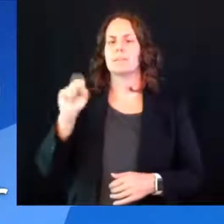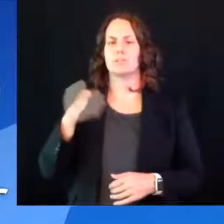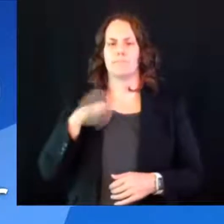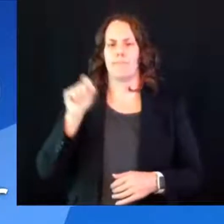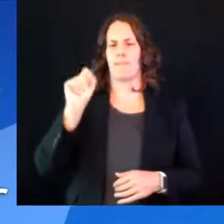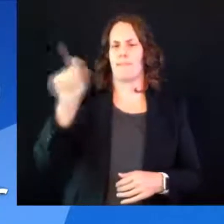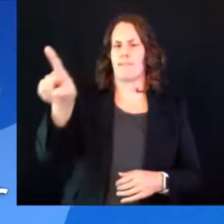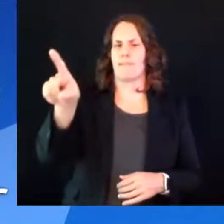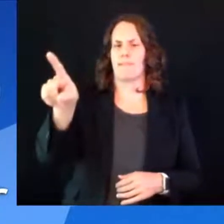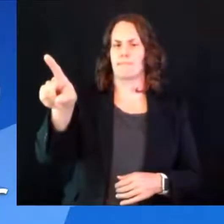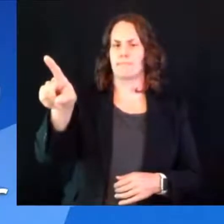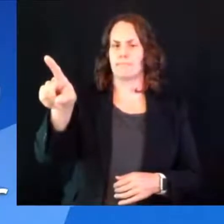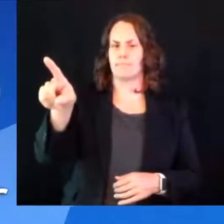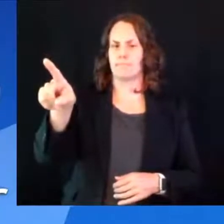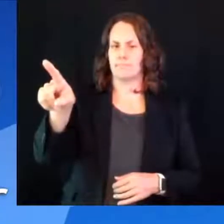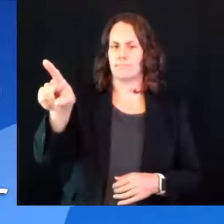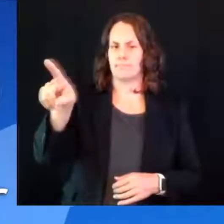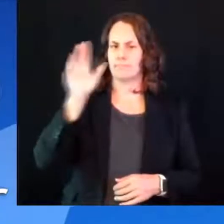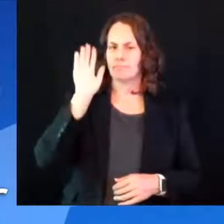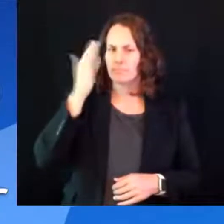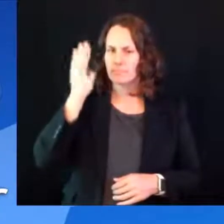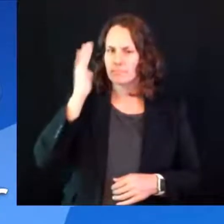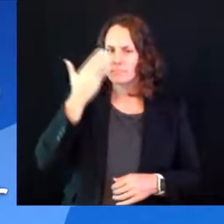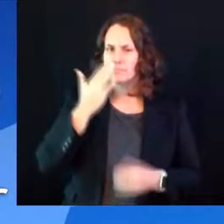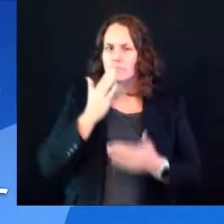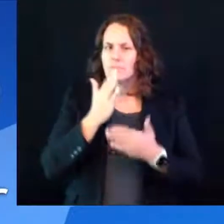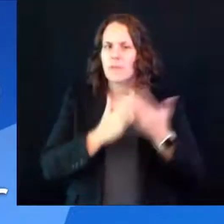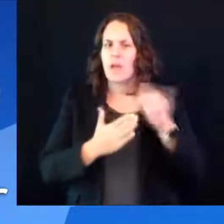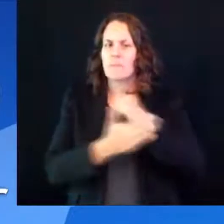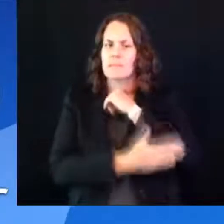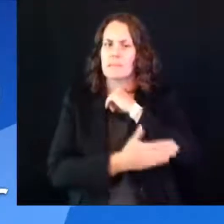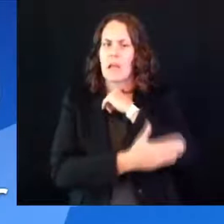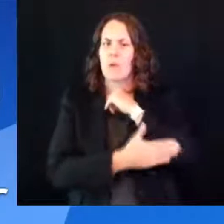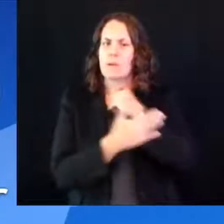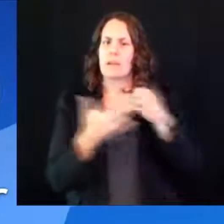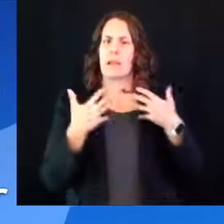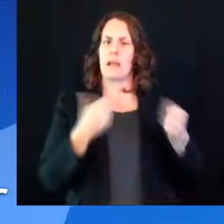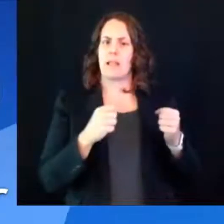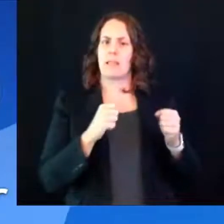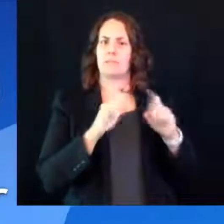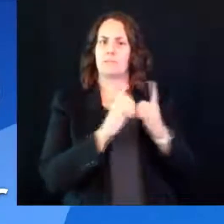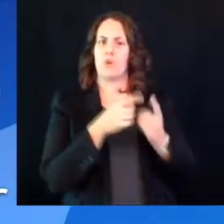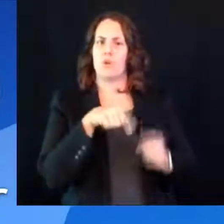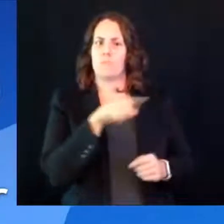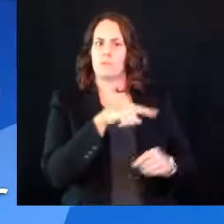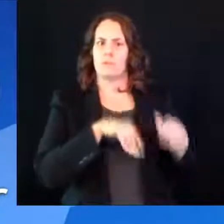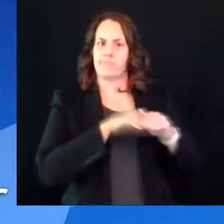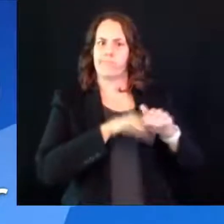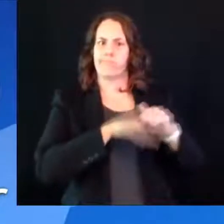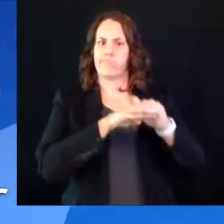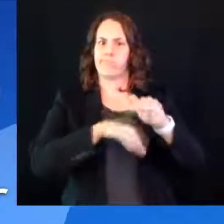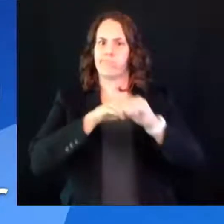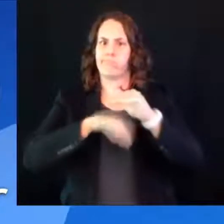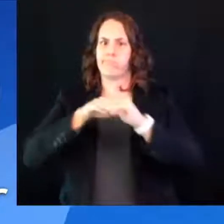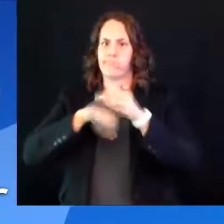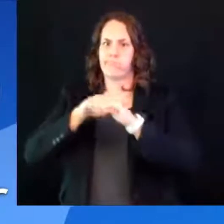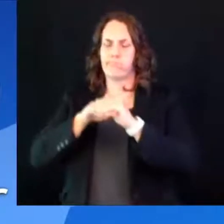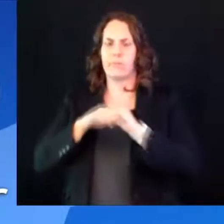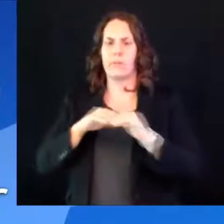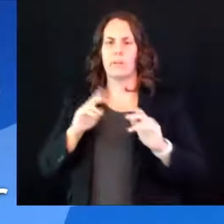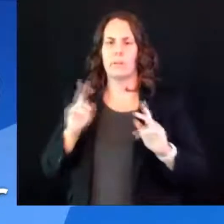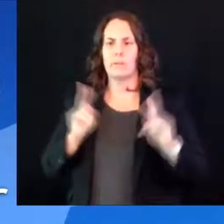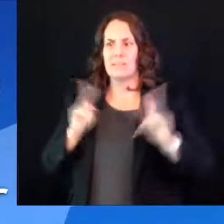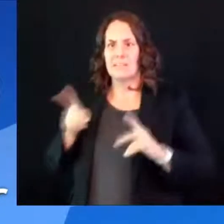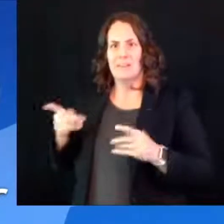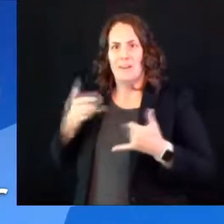departments we've spoken to say they are at capacity for the number of contact tracers, telling people that you might not get a call from them, that you've